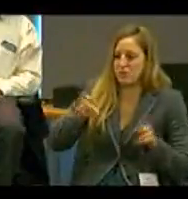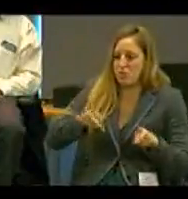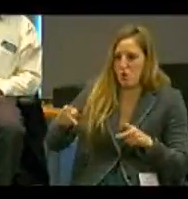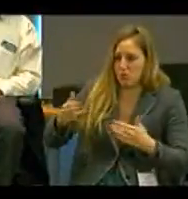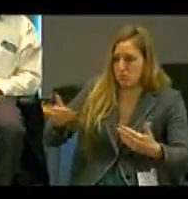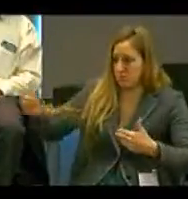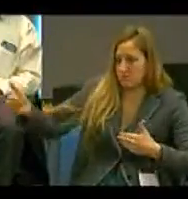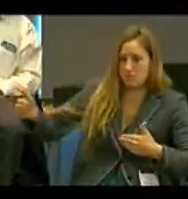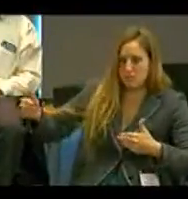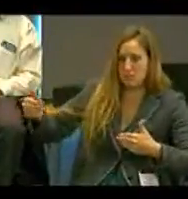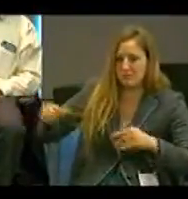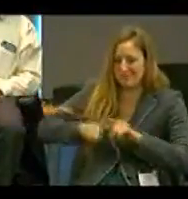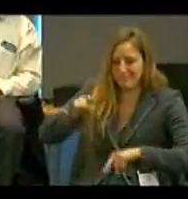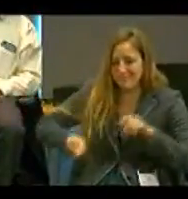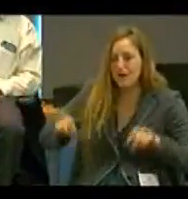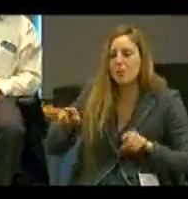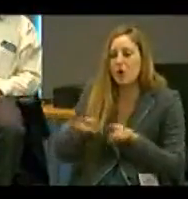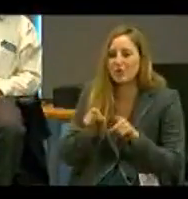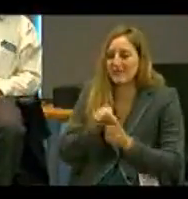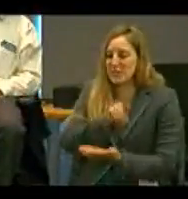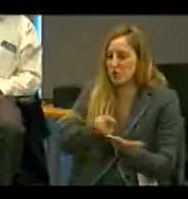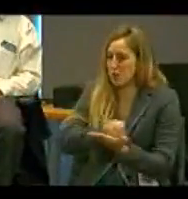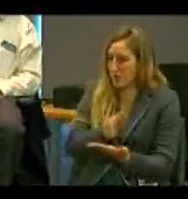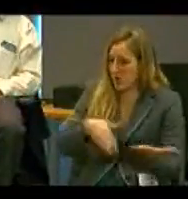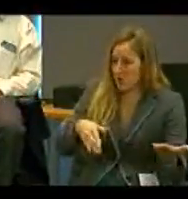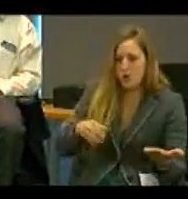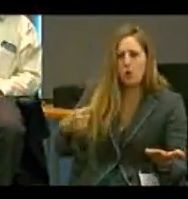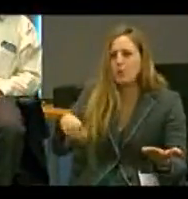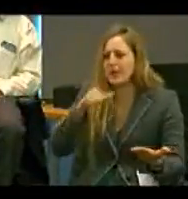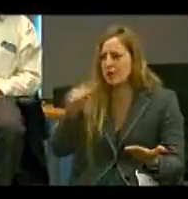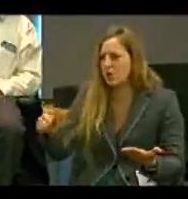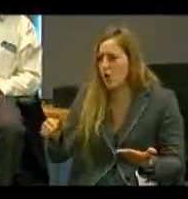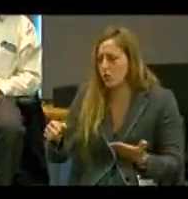discrimination point. So we're not contesting the disparities point. We're wondering,